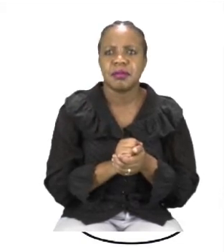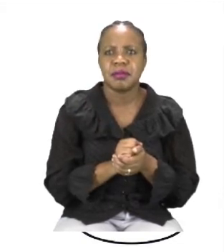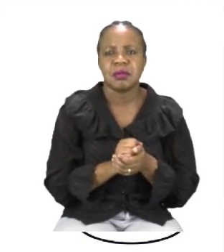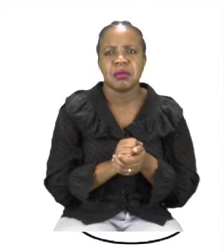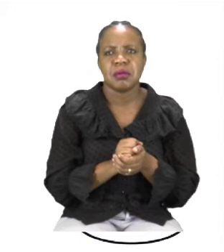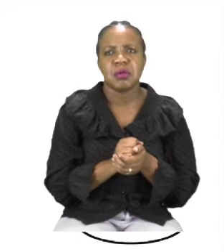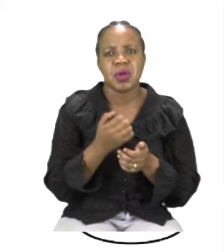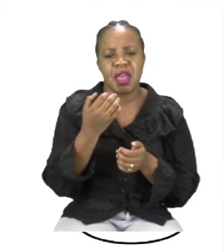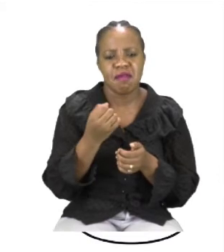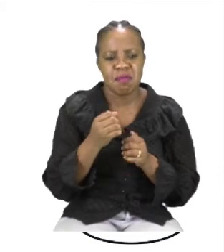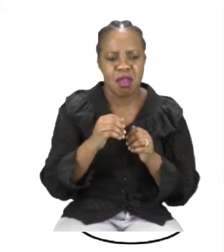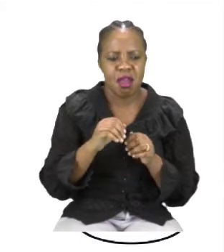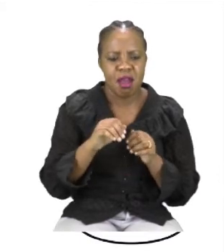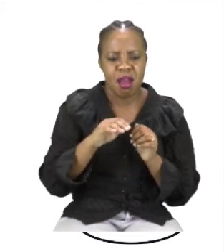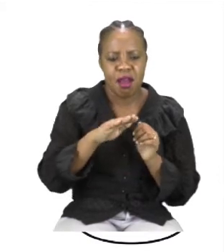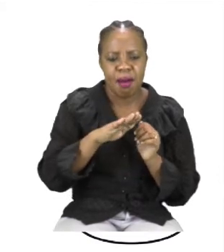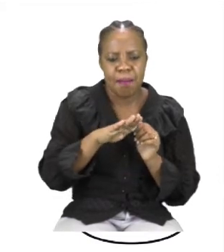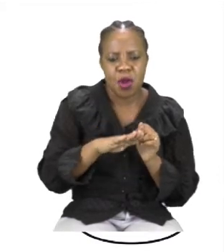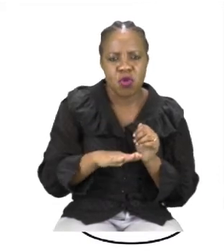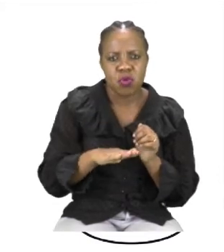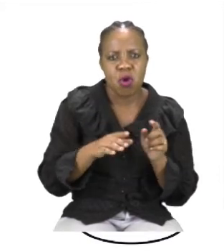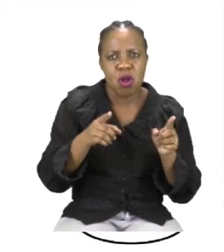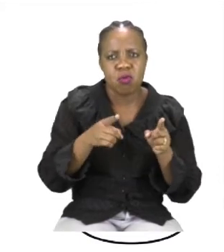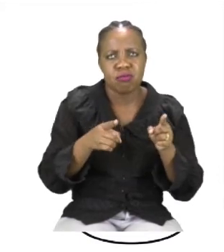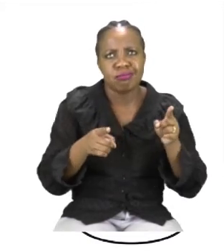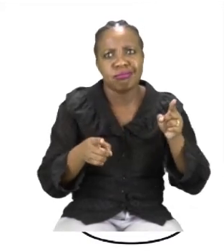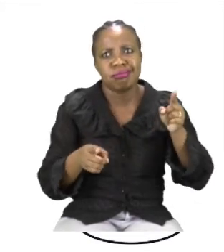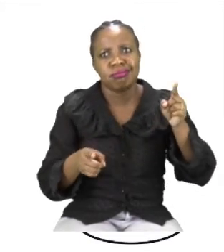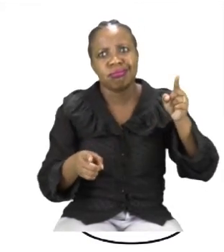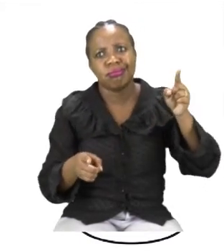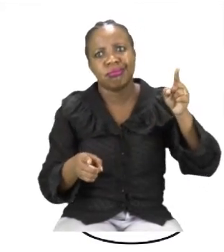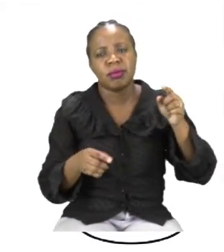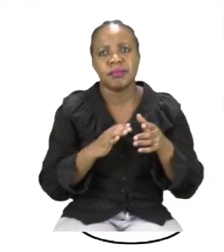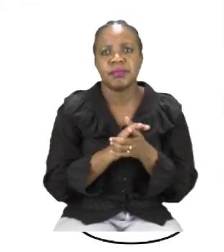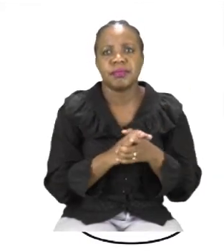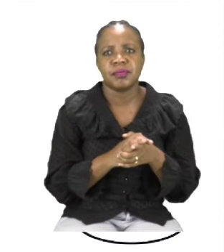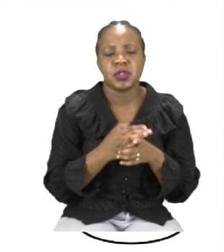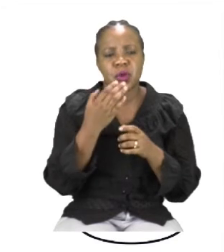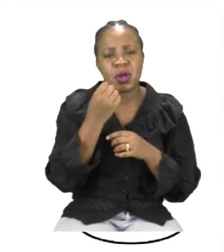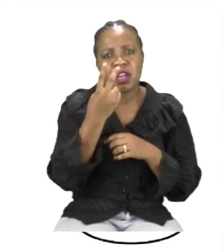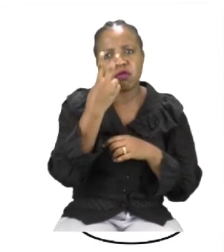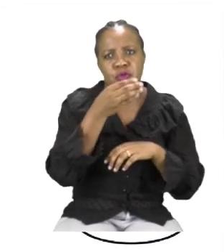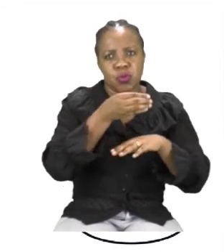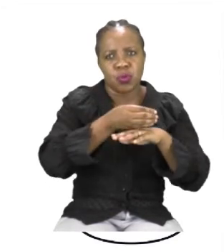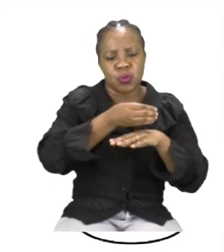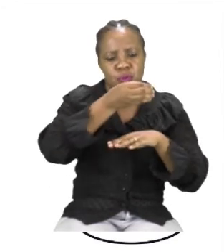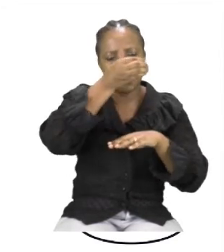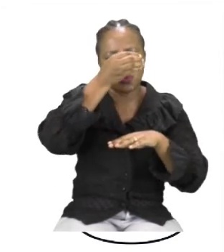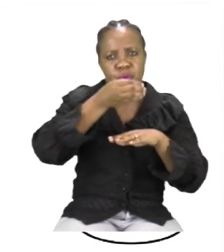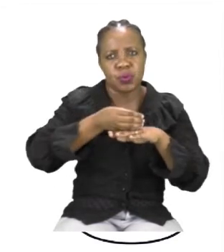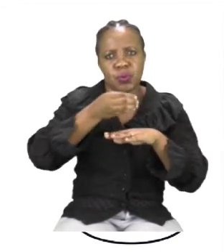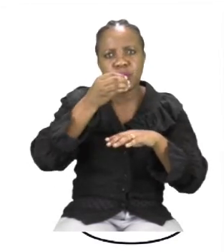long cylinder. We have the two bottles there, the mustard bottle and the tomato